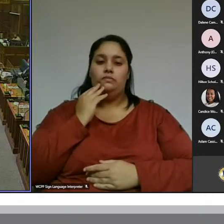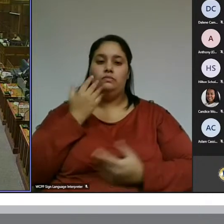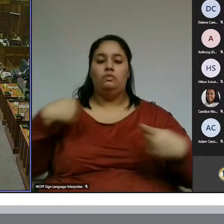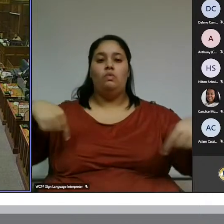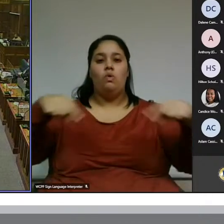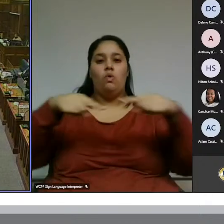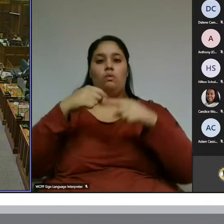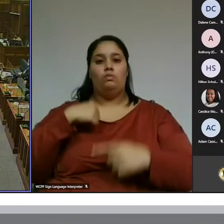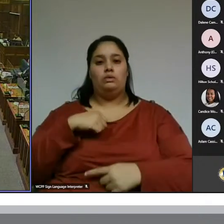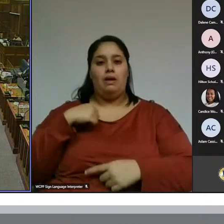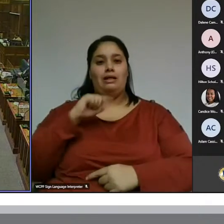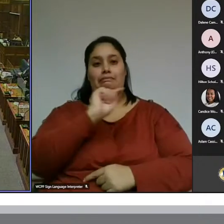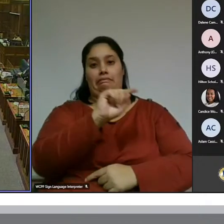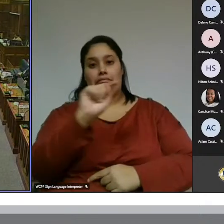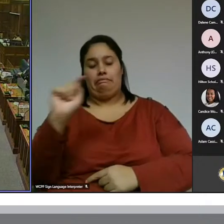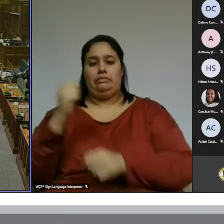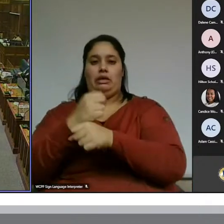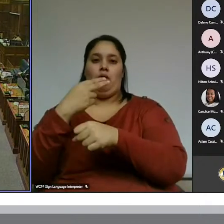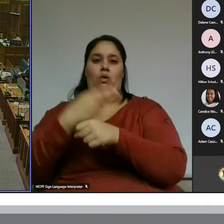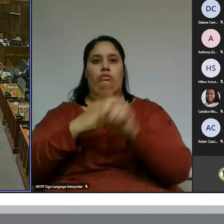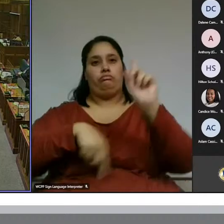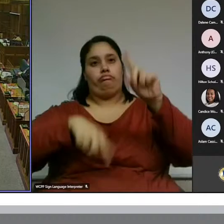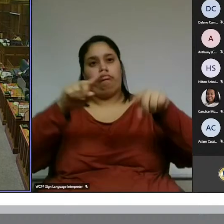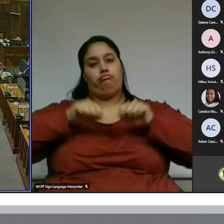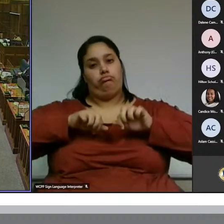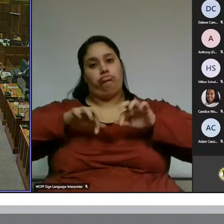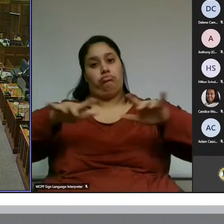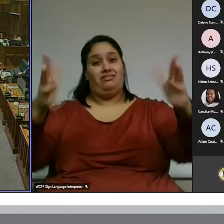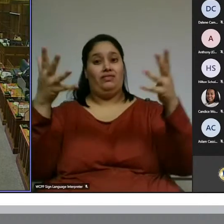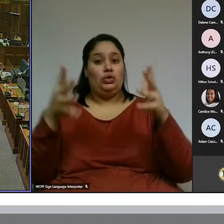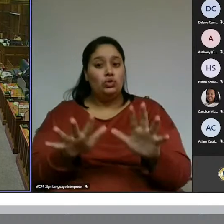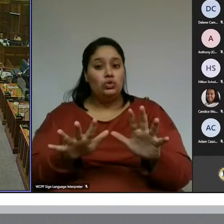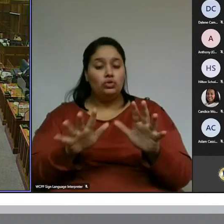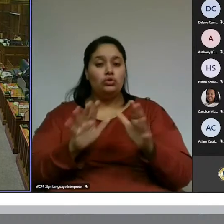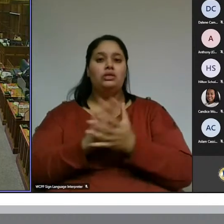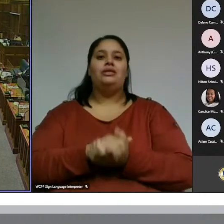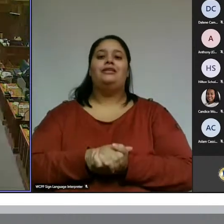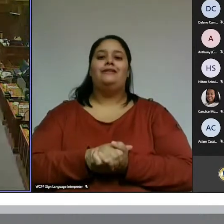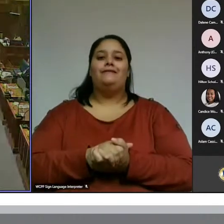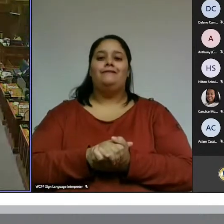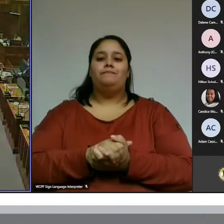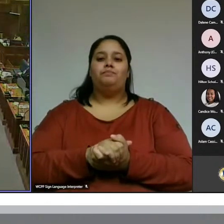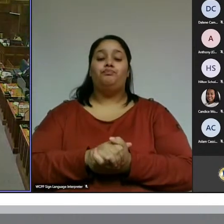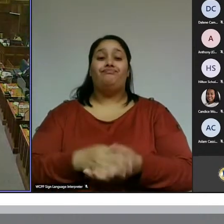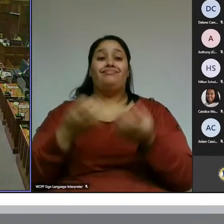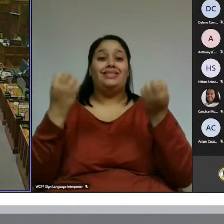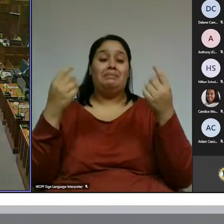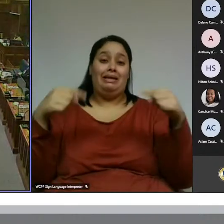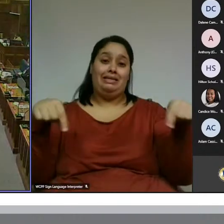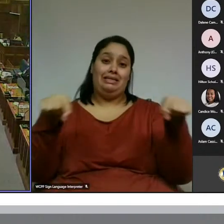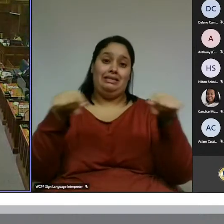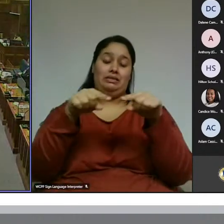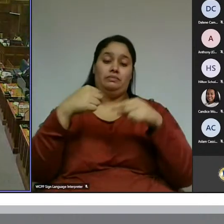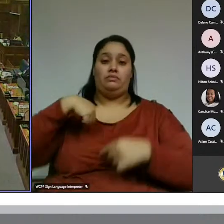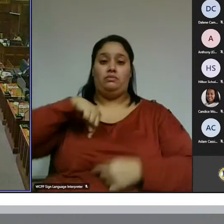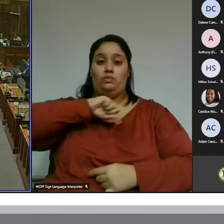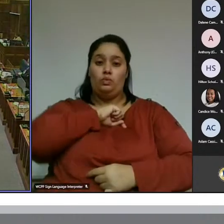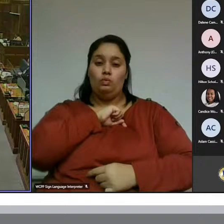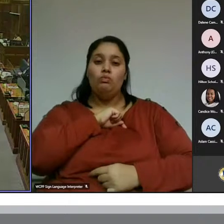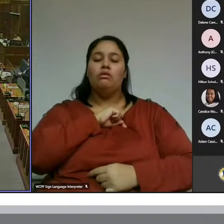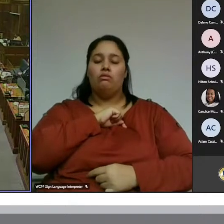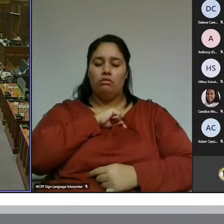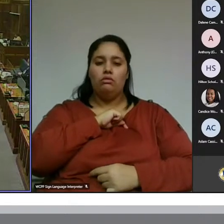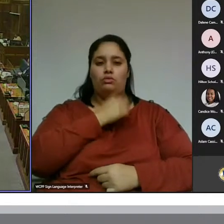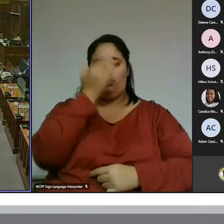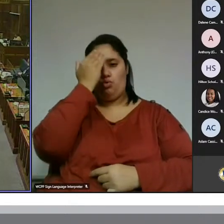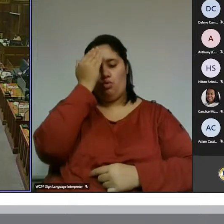municipalities and other stakeholders, and many of us are conversant with